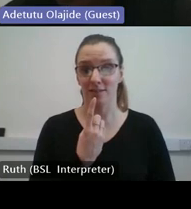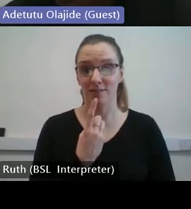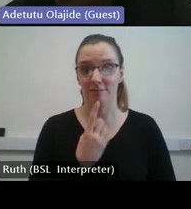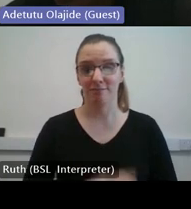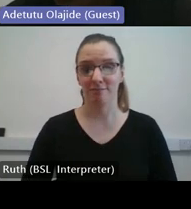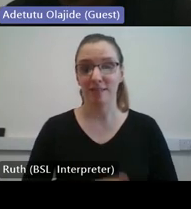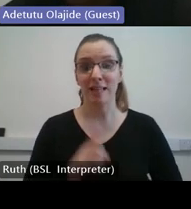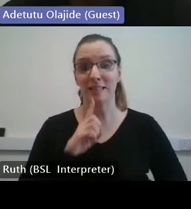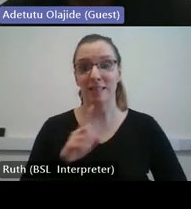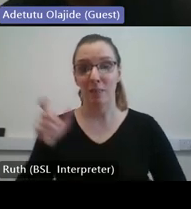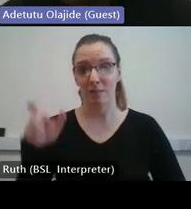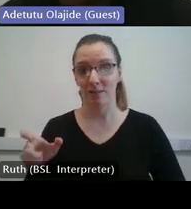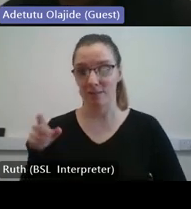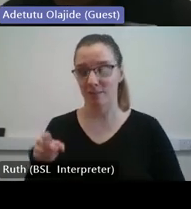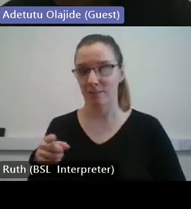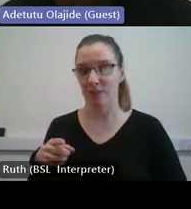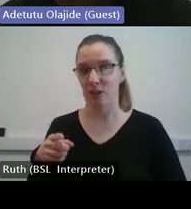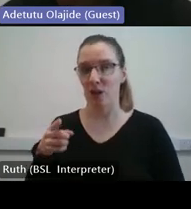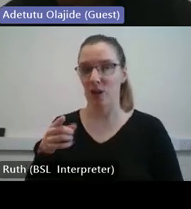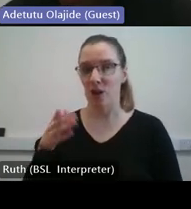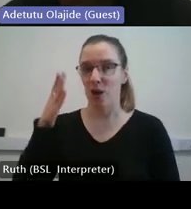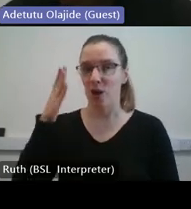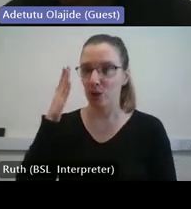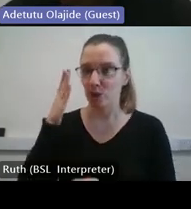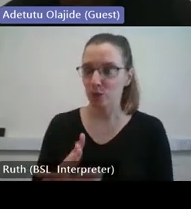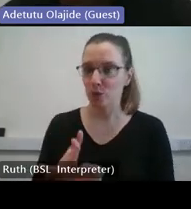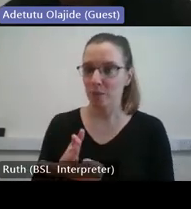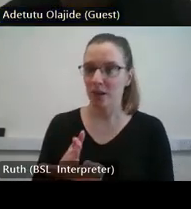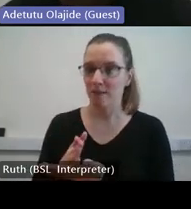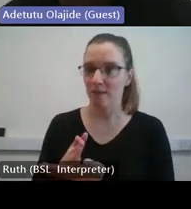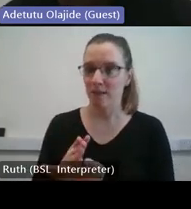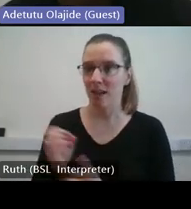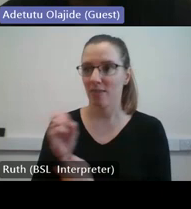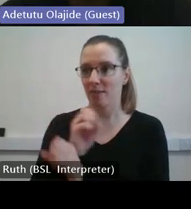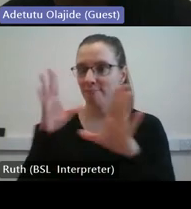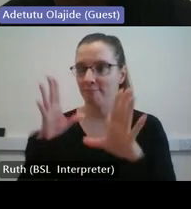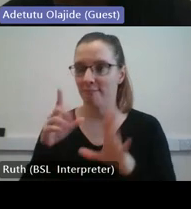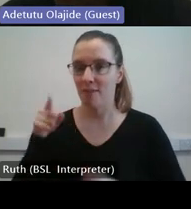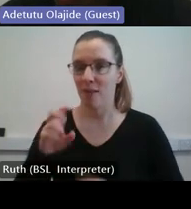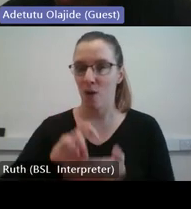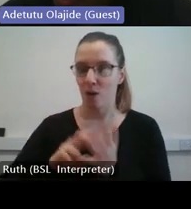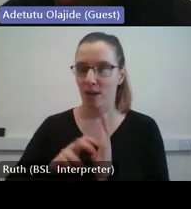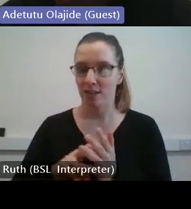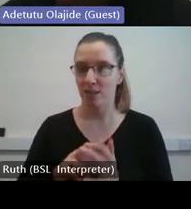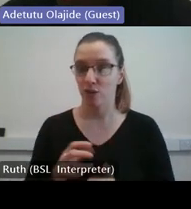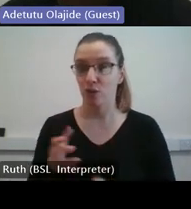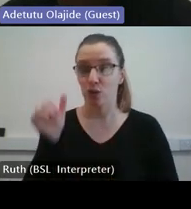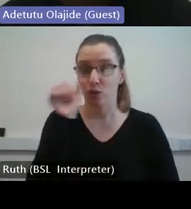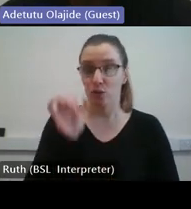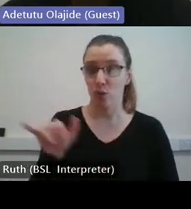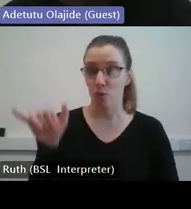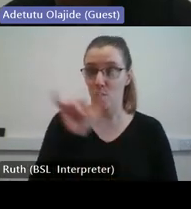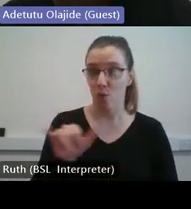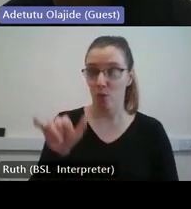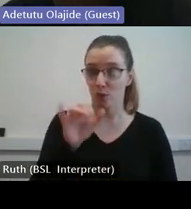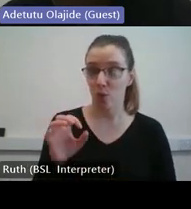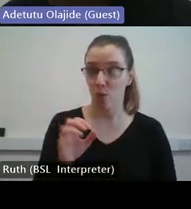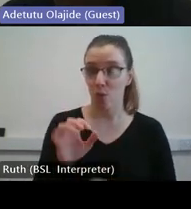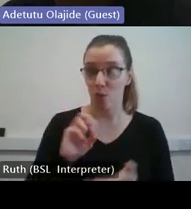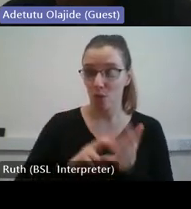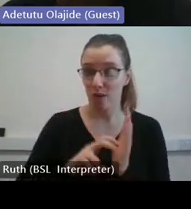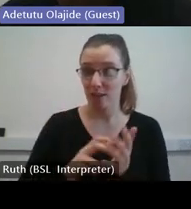tell the person is, do you believe in the vision of that organization? As in, do you know which organization you want to volunteer with? And do you